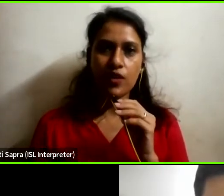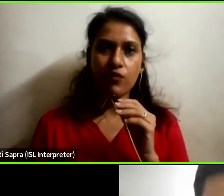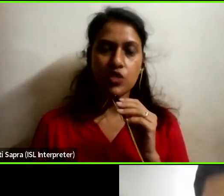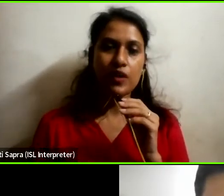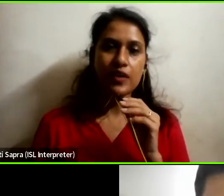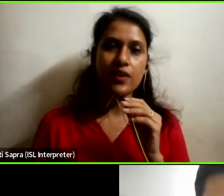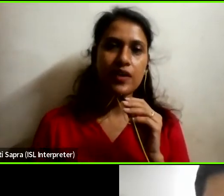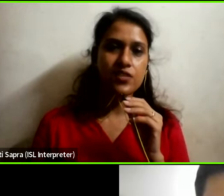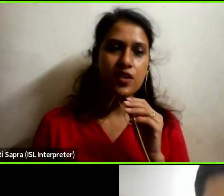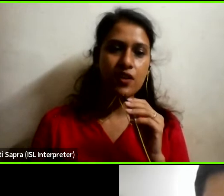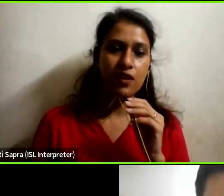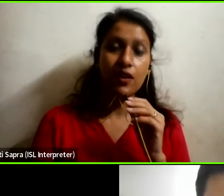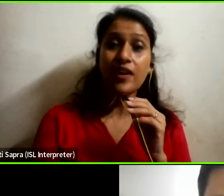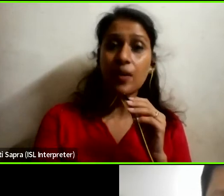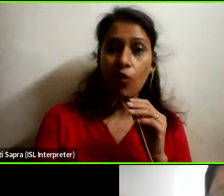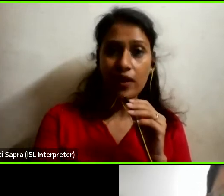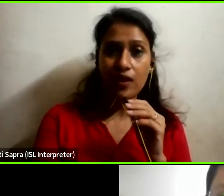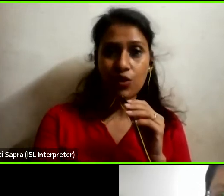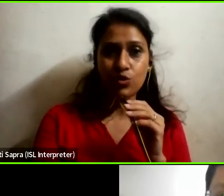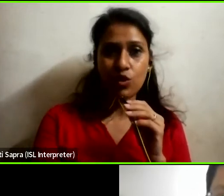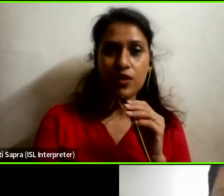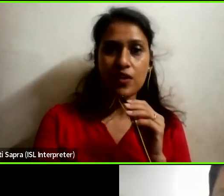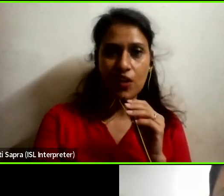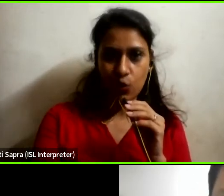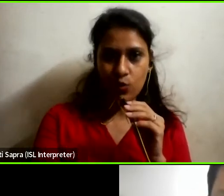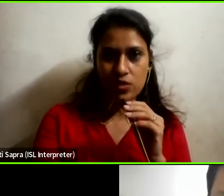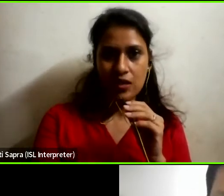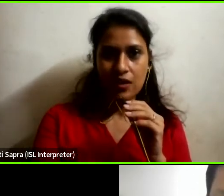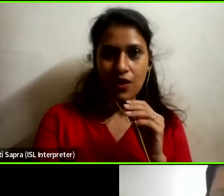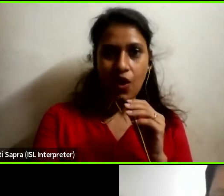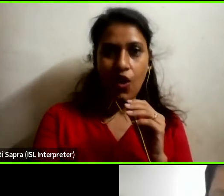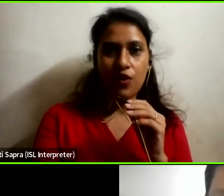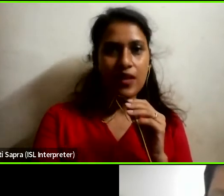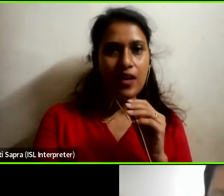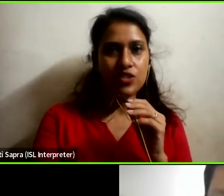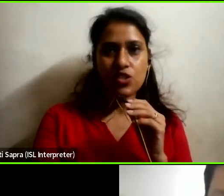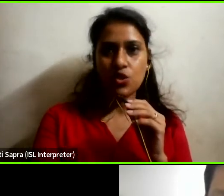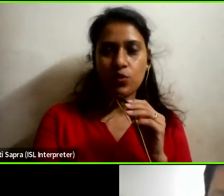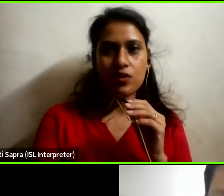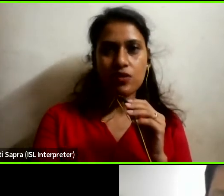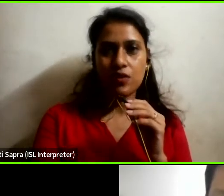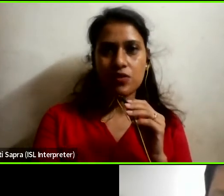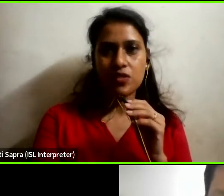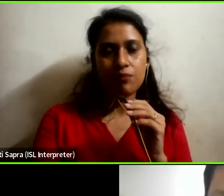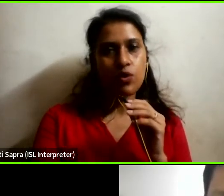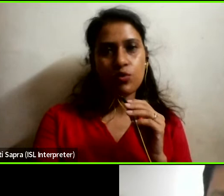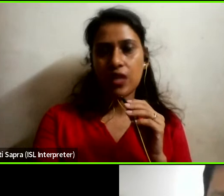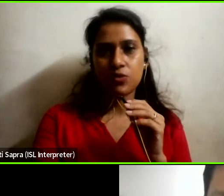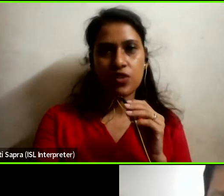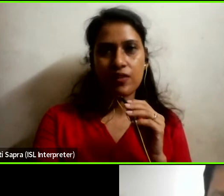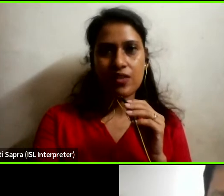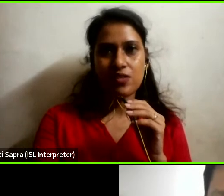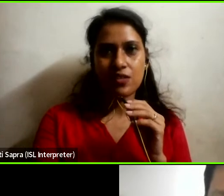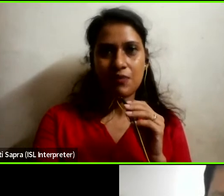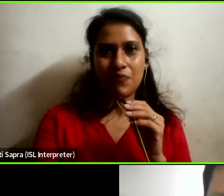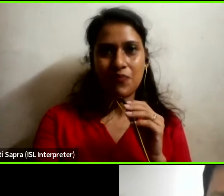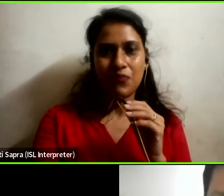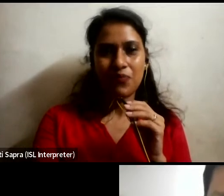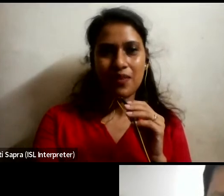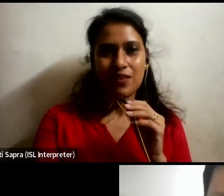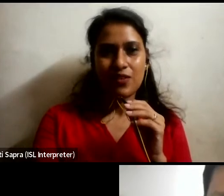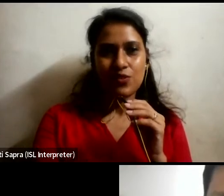special bulletin which were telecasted in the early morning news of the DD News, or they are just doing the some closed captioning. That's